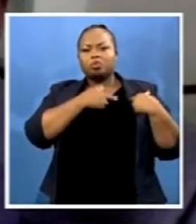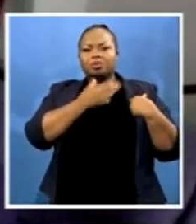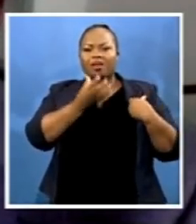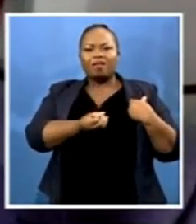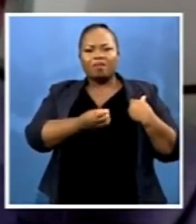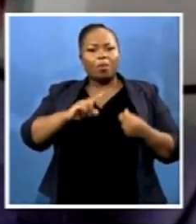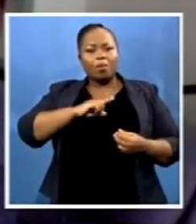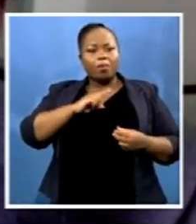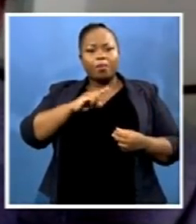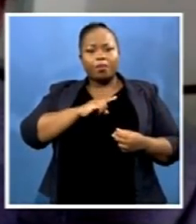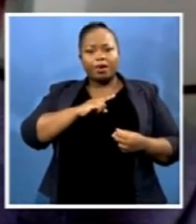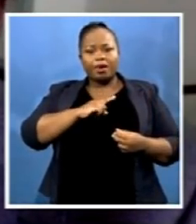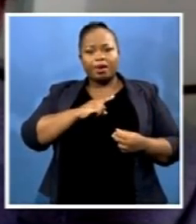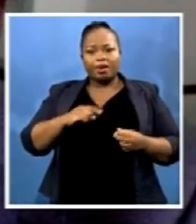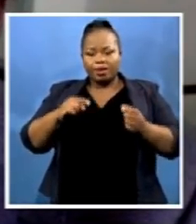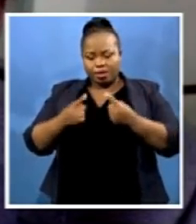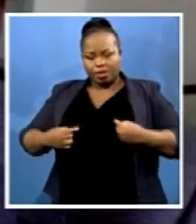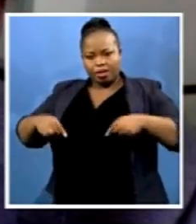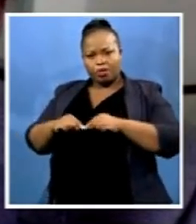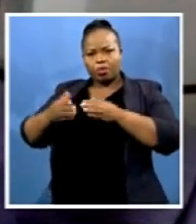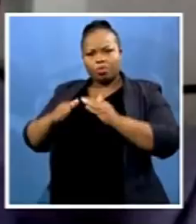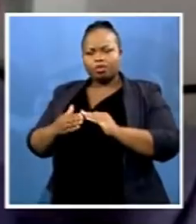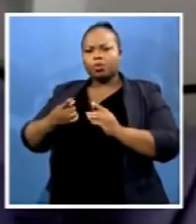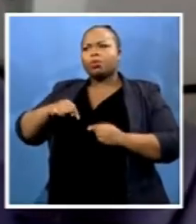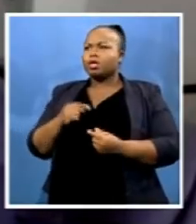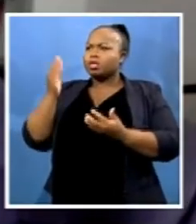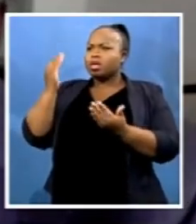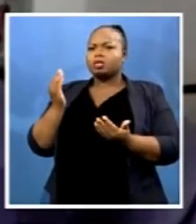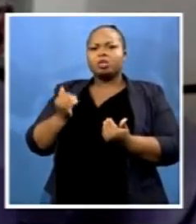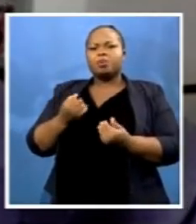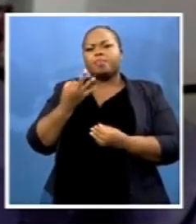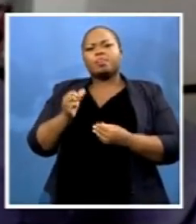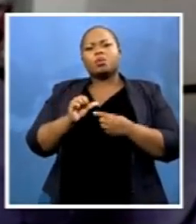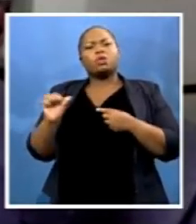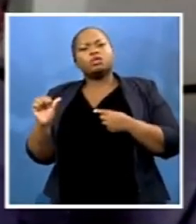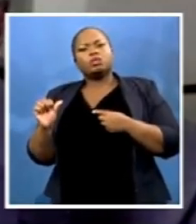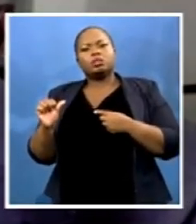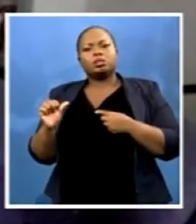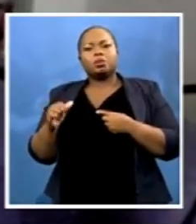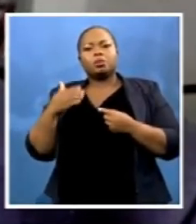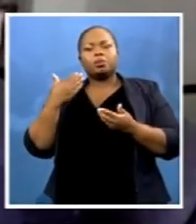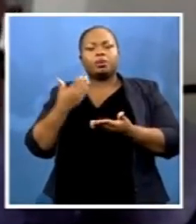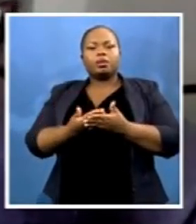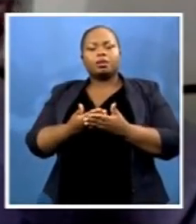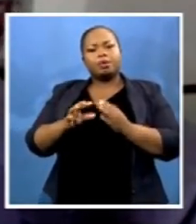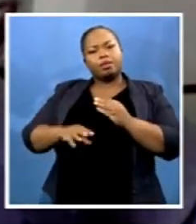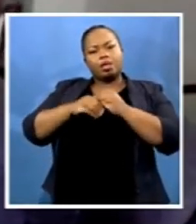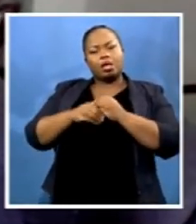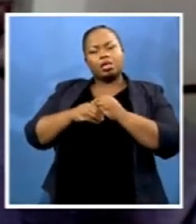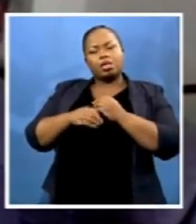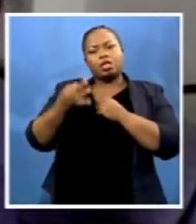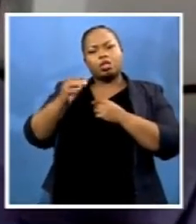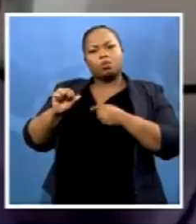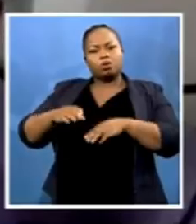we were all expecting that after 3 weeks, we'll probably have another 3 weeks. But the argument from the other side in